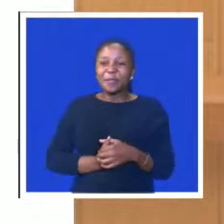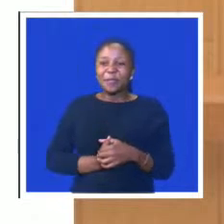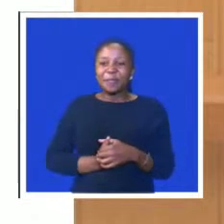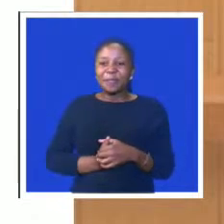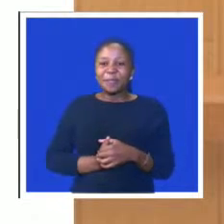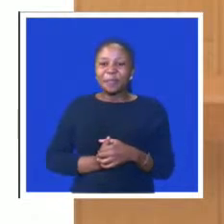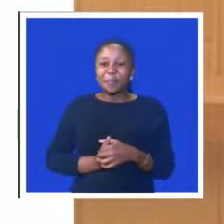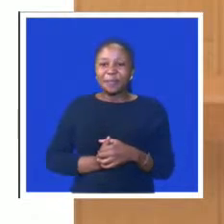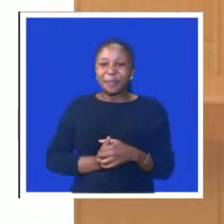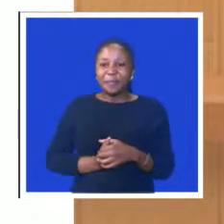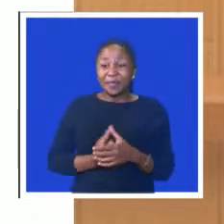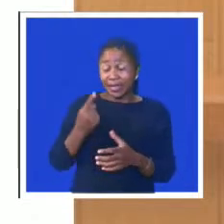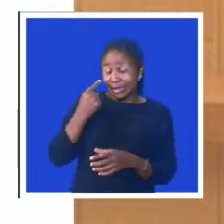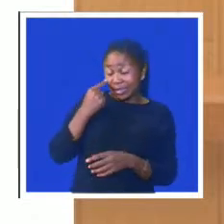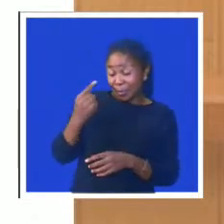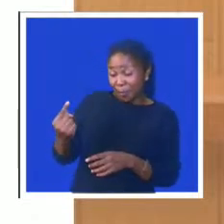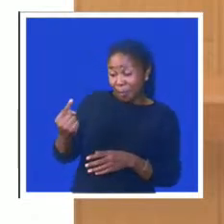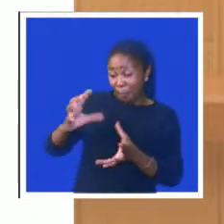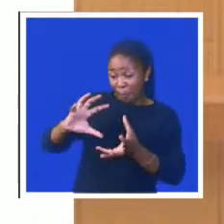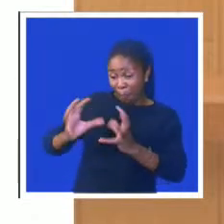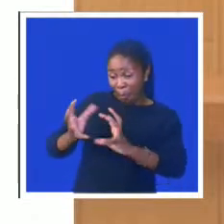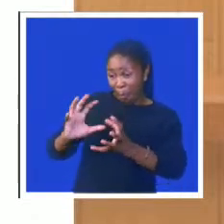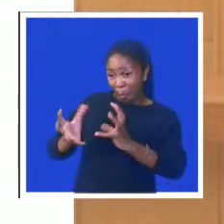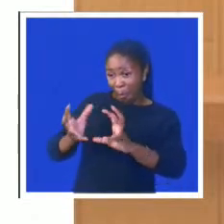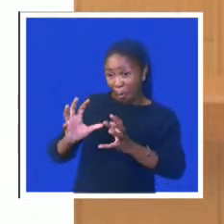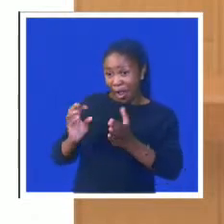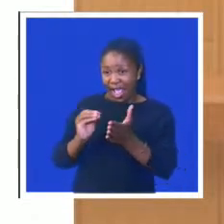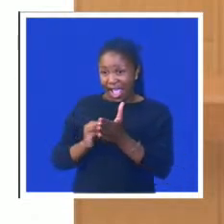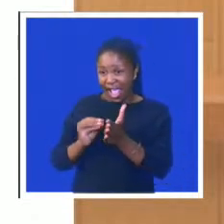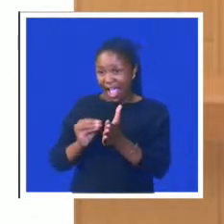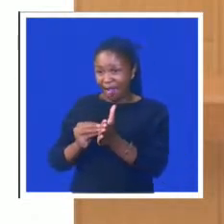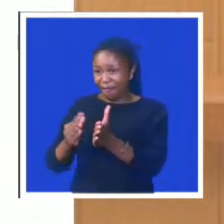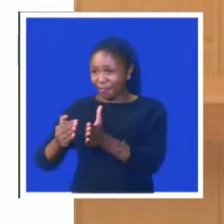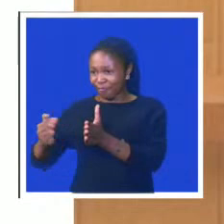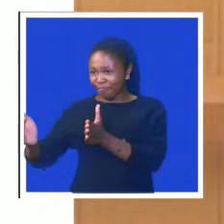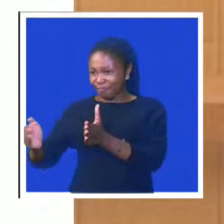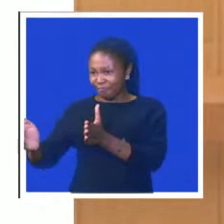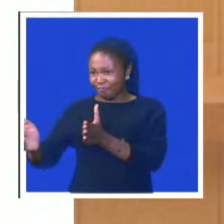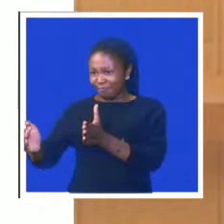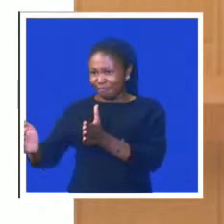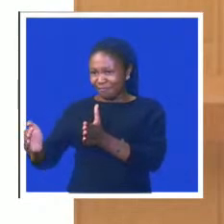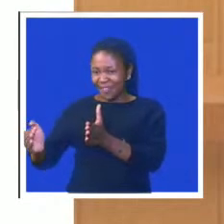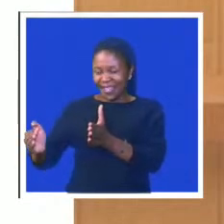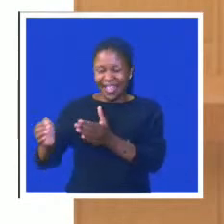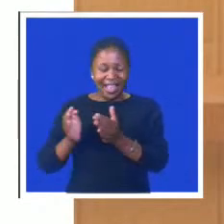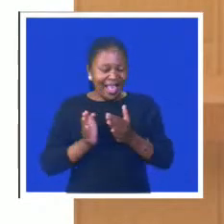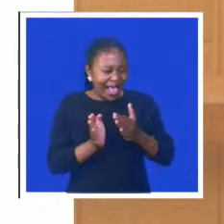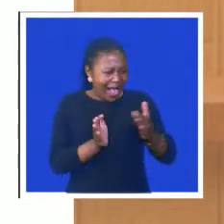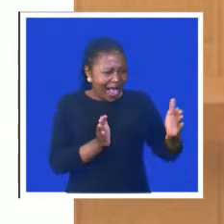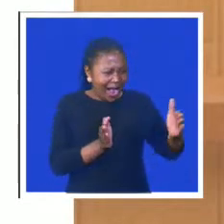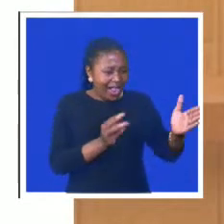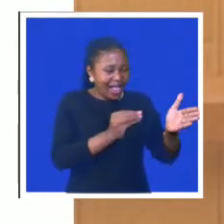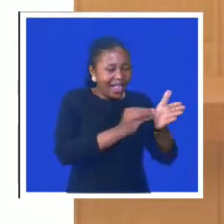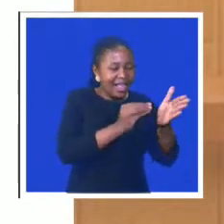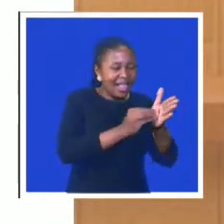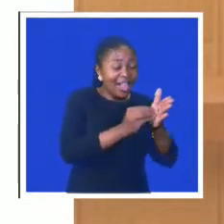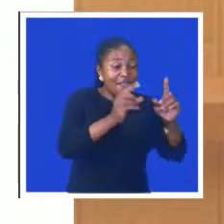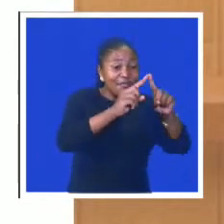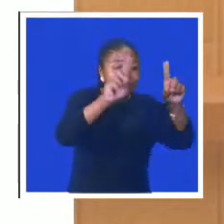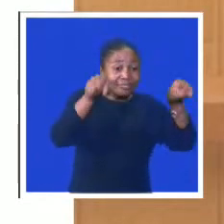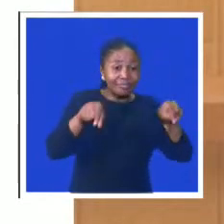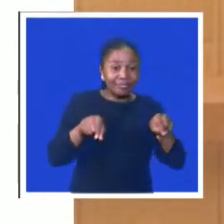there. We also have got the box there. Where is the ball now, dear